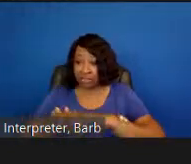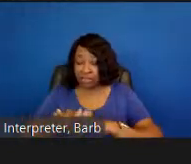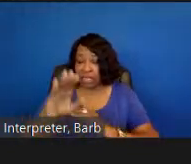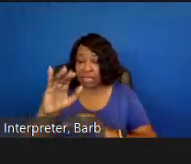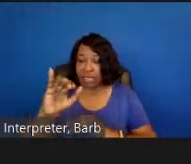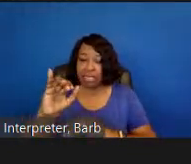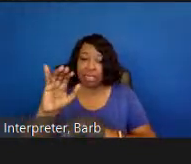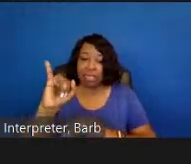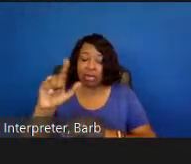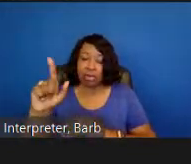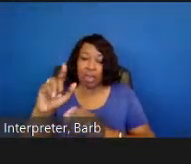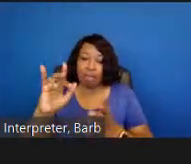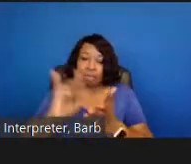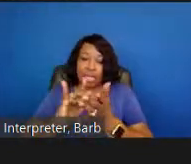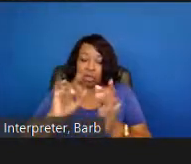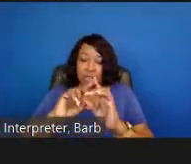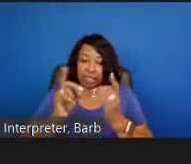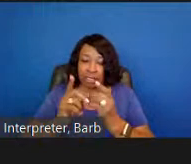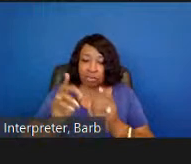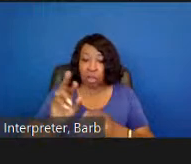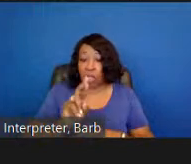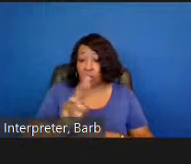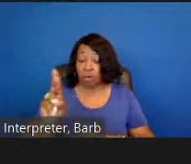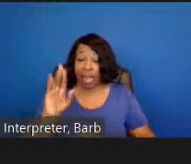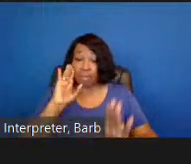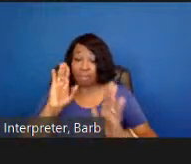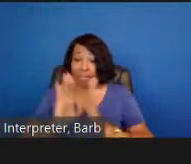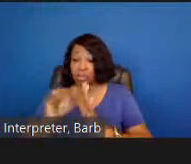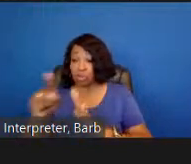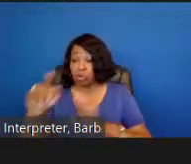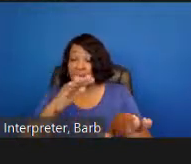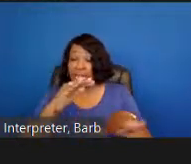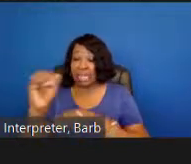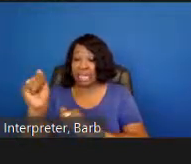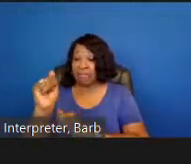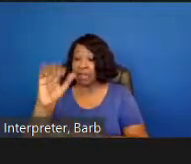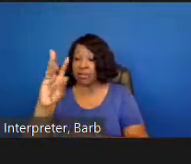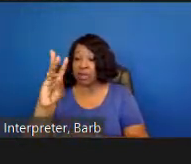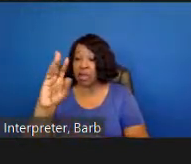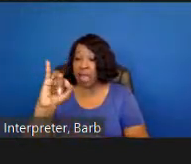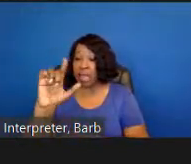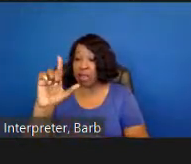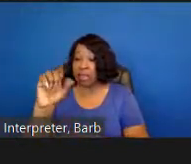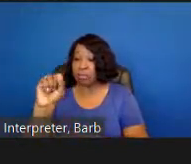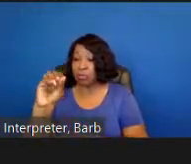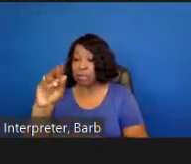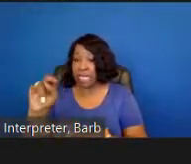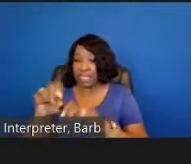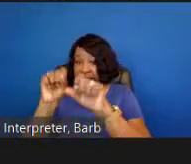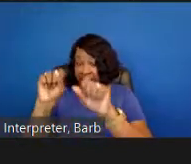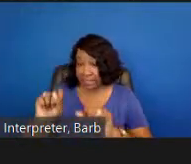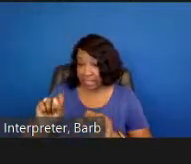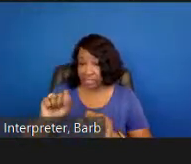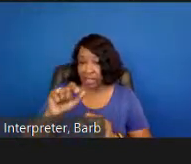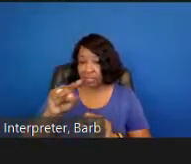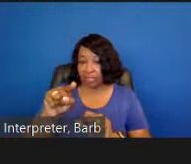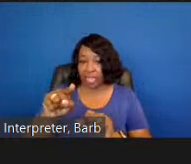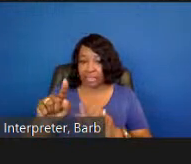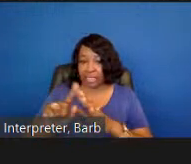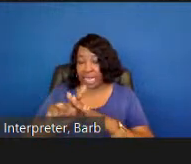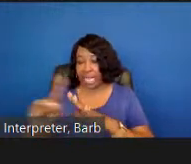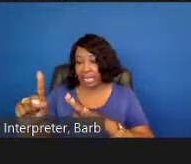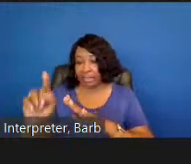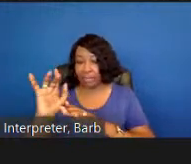picture on the right is if you were leaving the Wilson station, and so there's the exit button is there